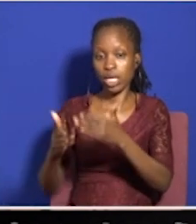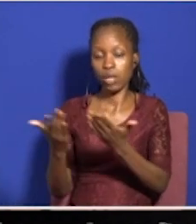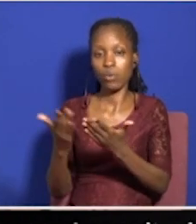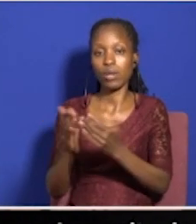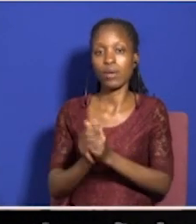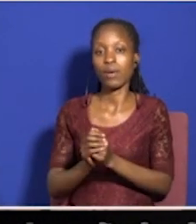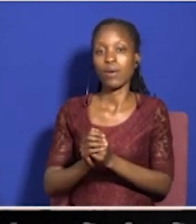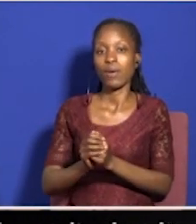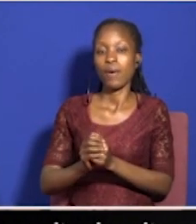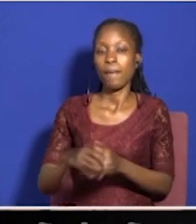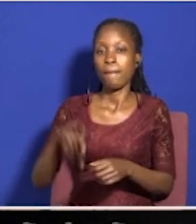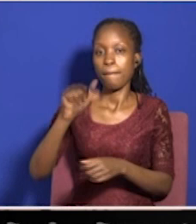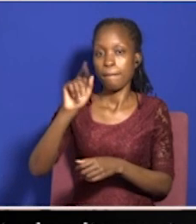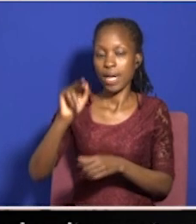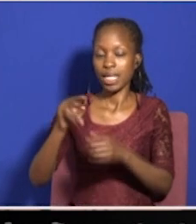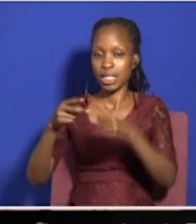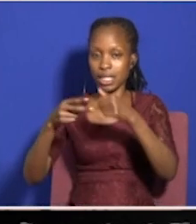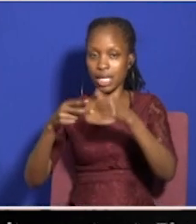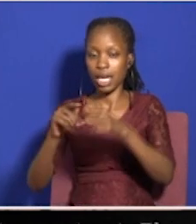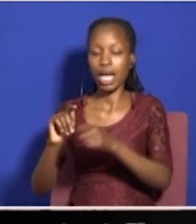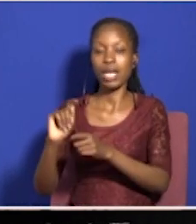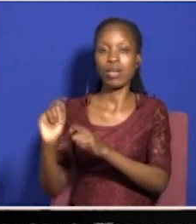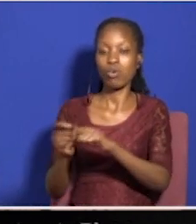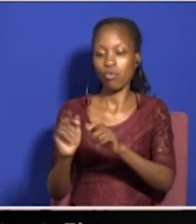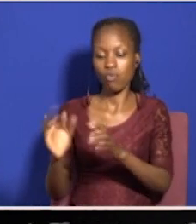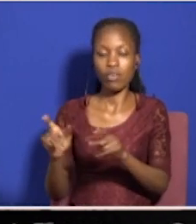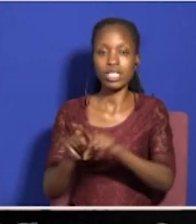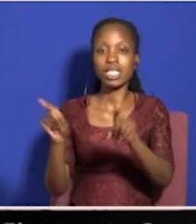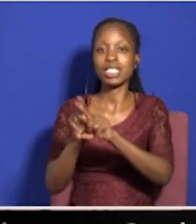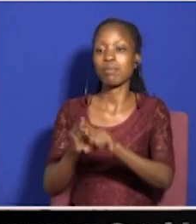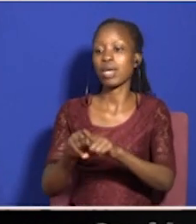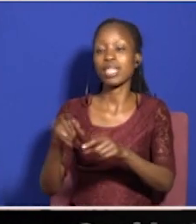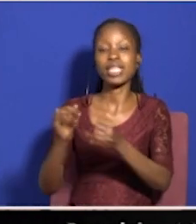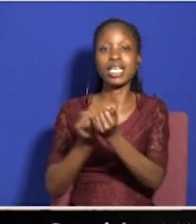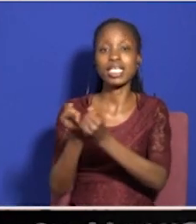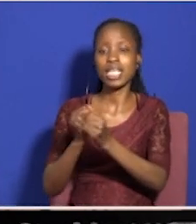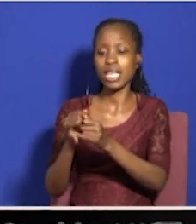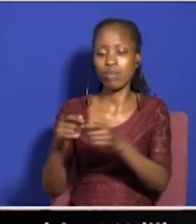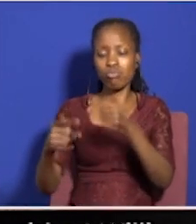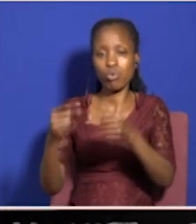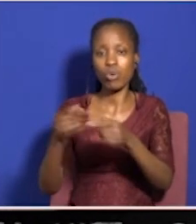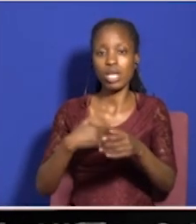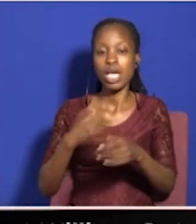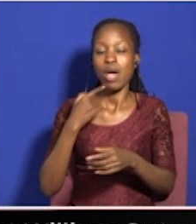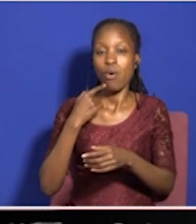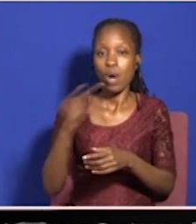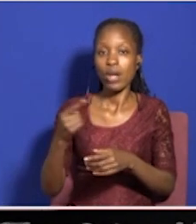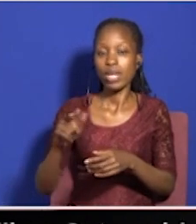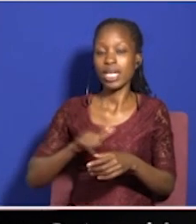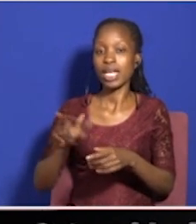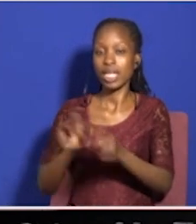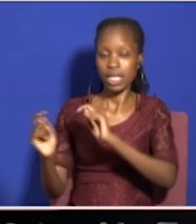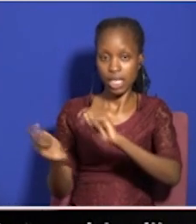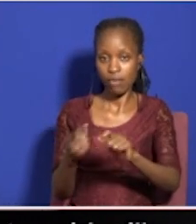Par 72 Royal Nairobi Golf Club. Saturday's action will see over 100 lady golfers from Nairobi and its